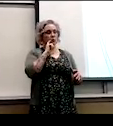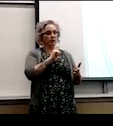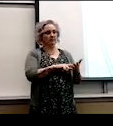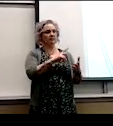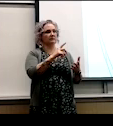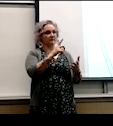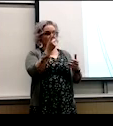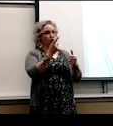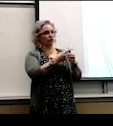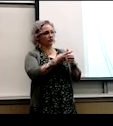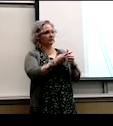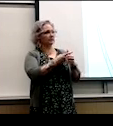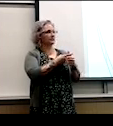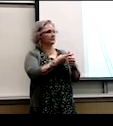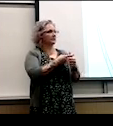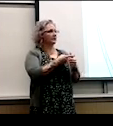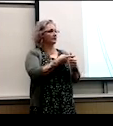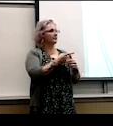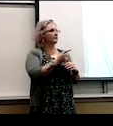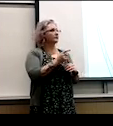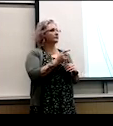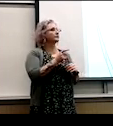signs.